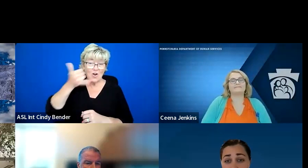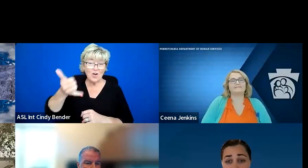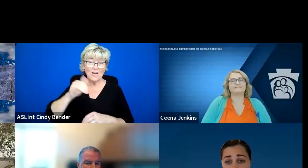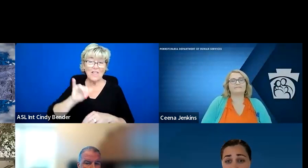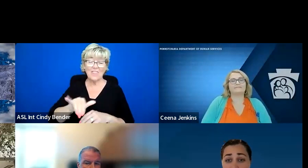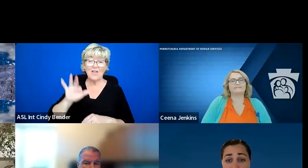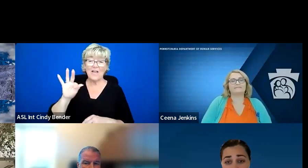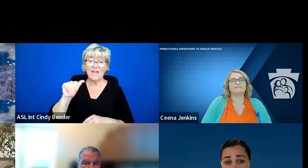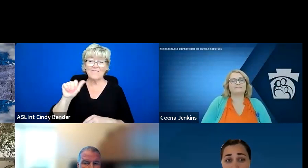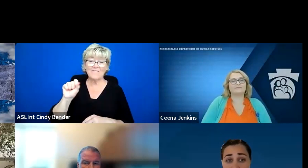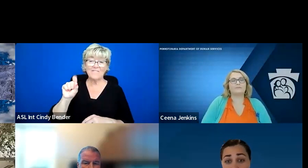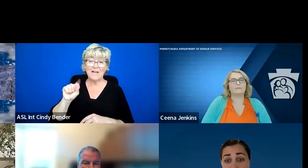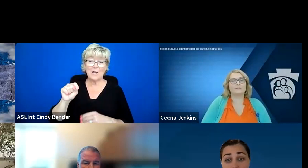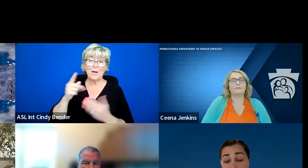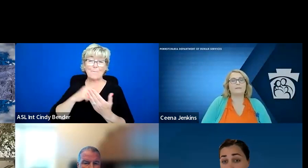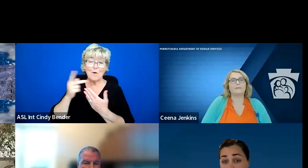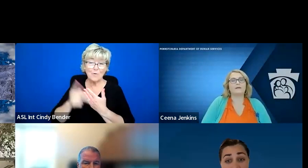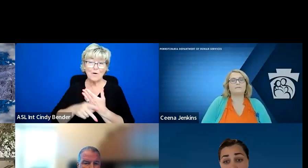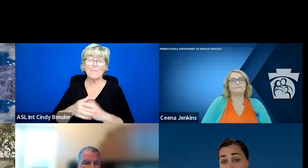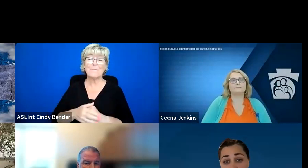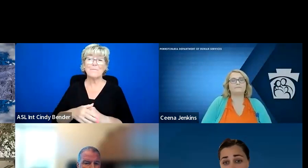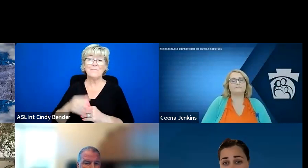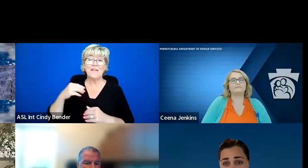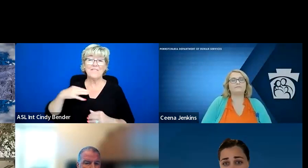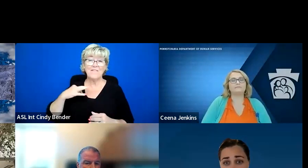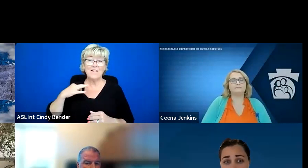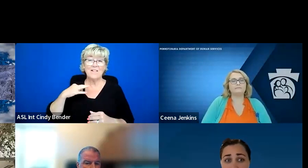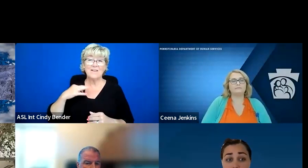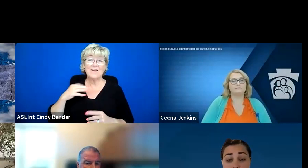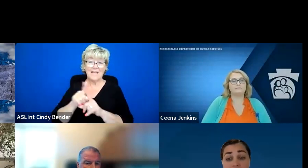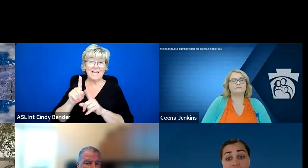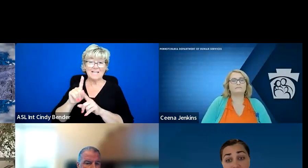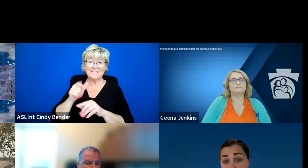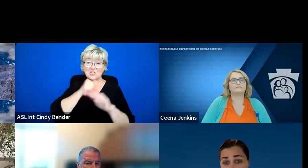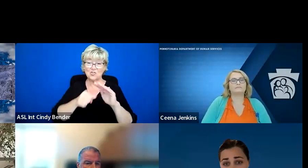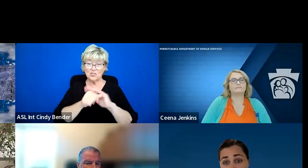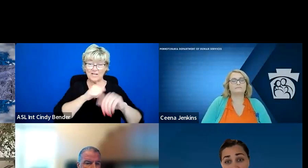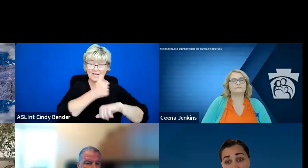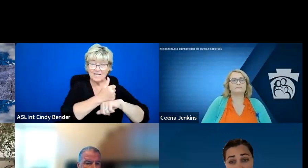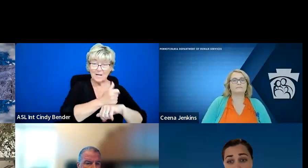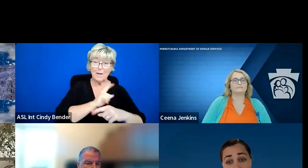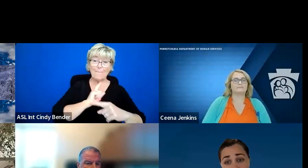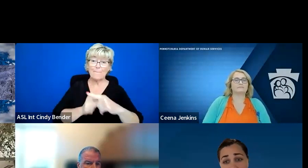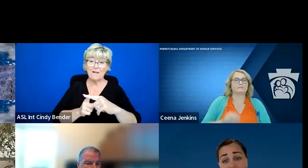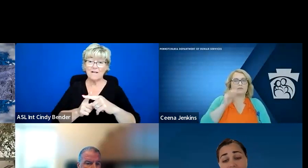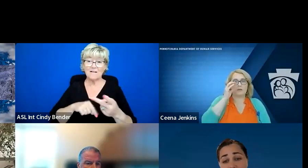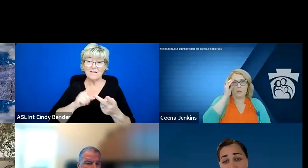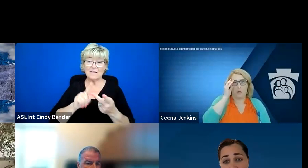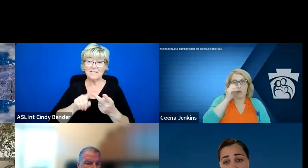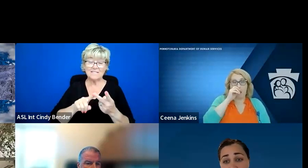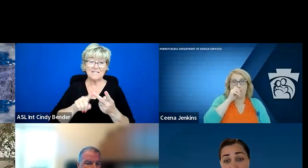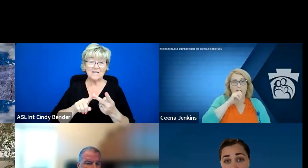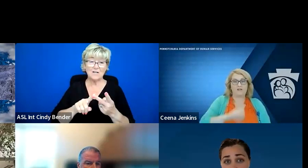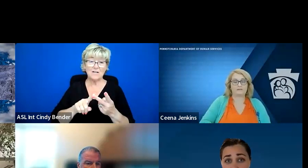FAST programs, the FAST volunteers, as soon as the shelter is set up. Additionally, second prong of that